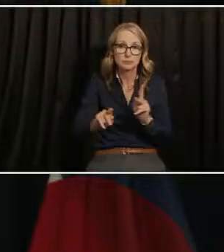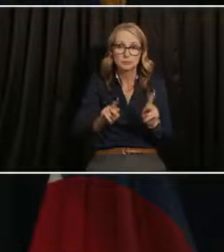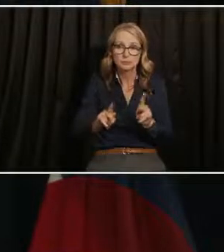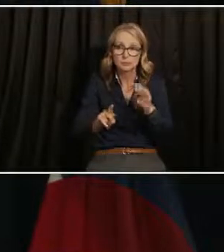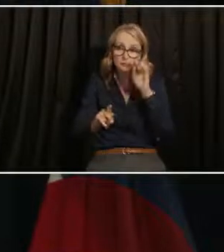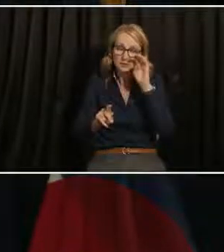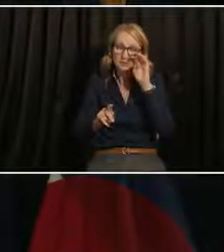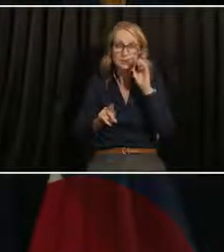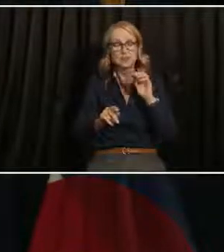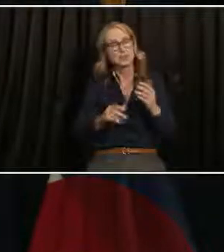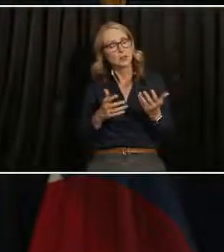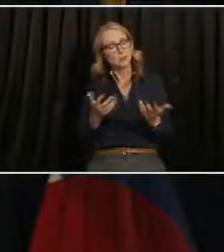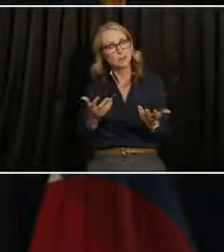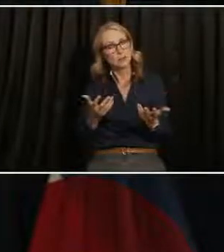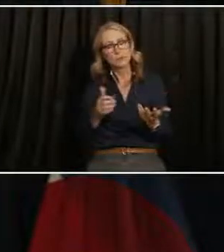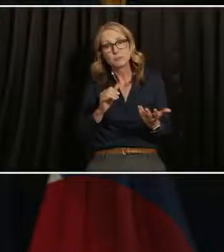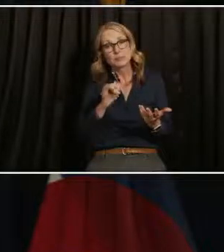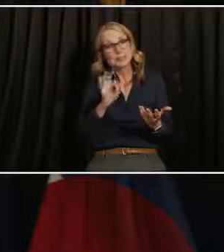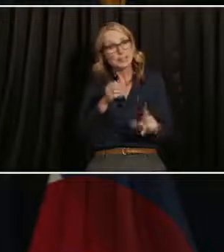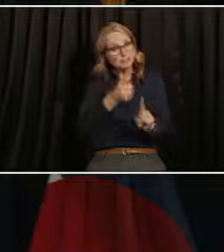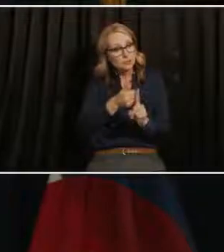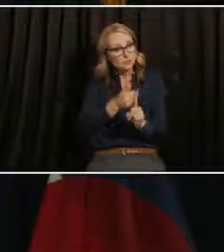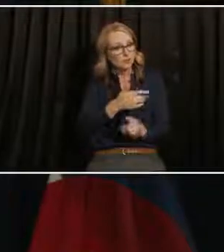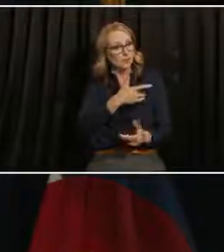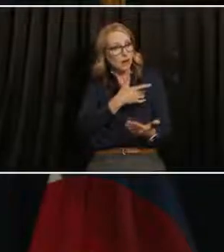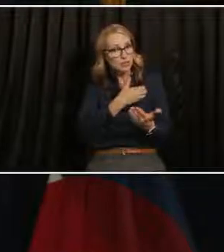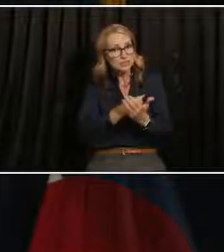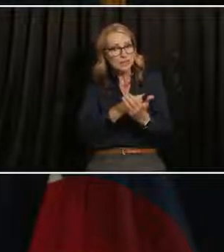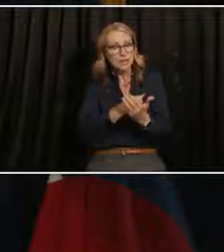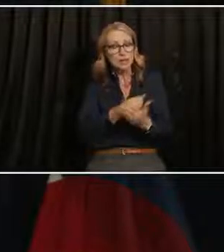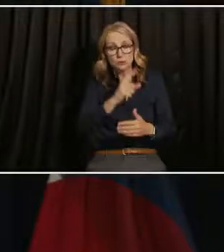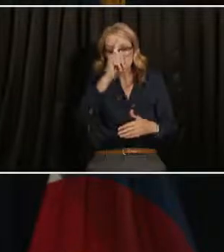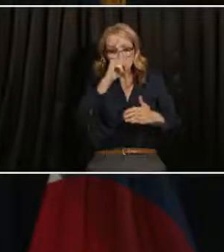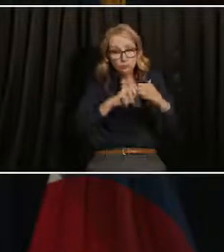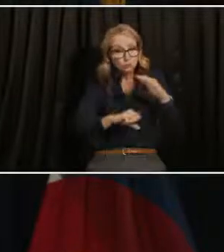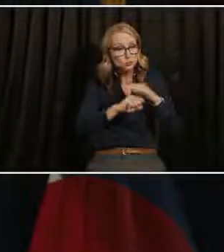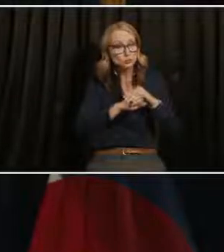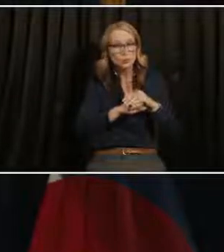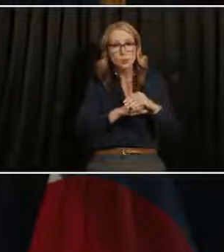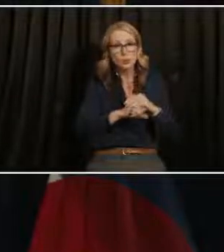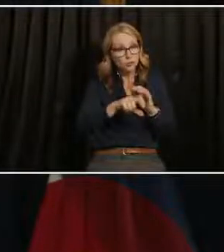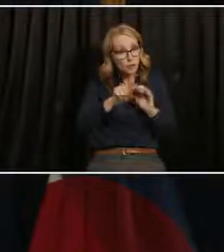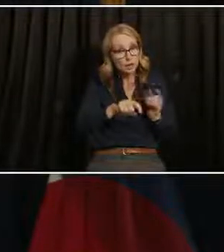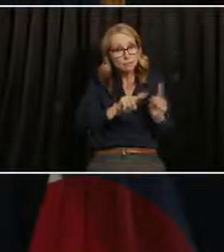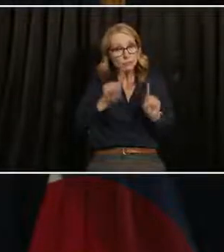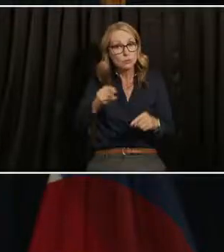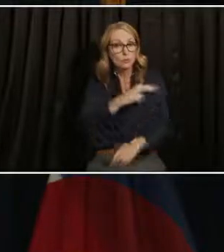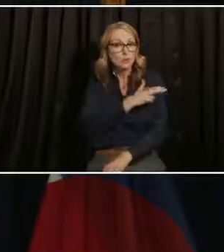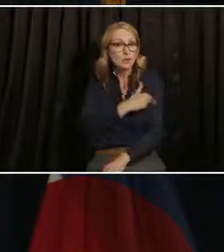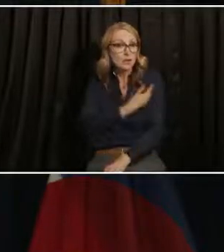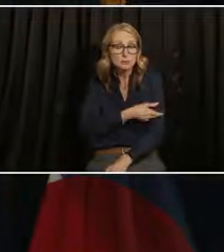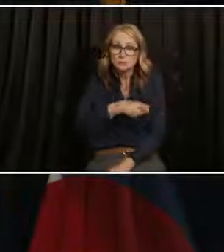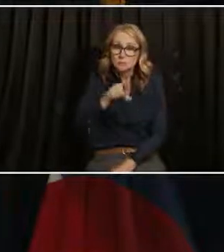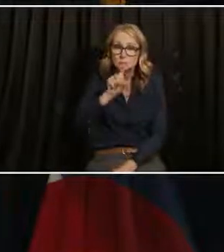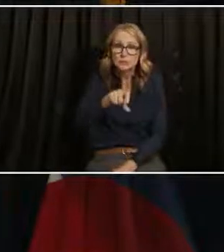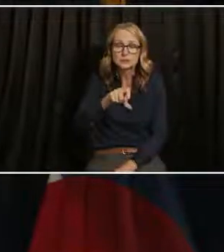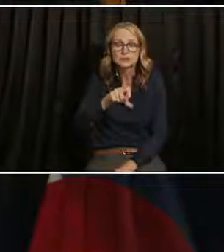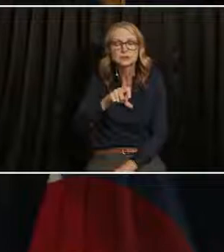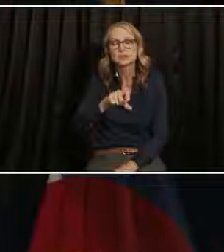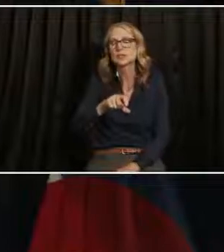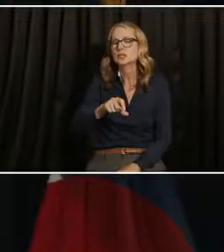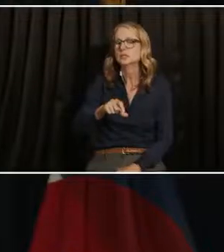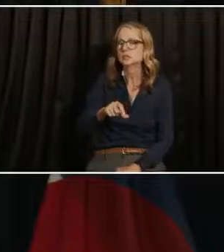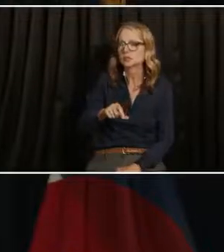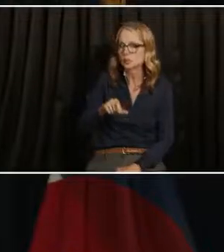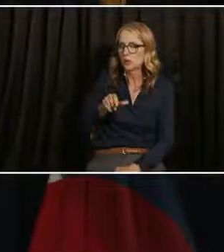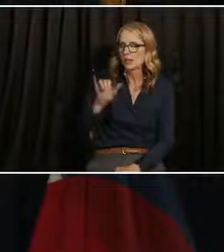to be around them, right? If you have a heart attack, a stroke, you have no choice but to go to the hospital, and there's a almost custodial relationship that those